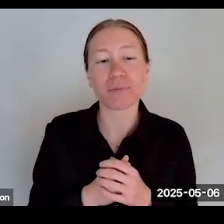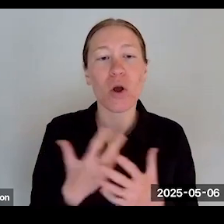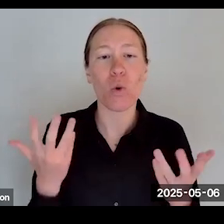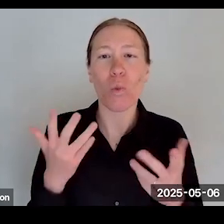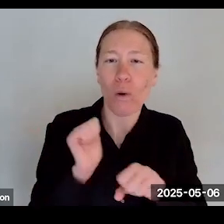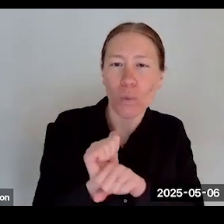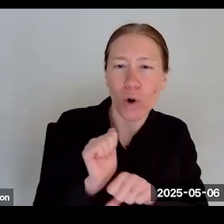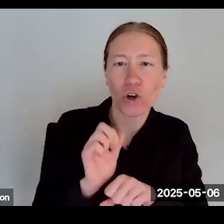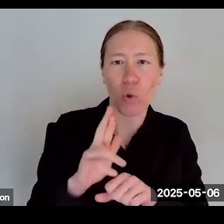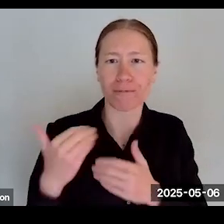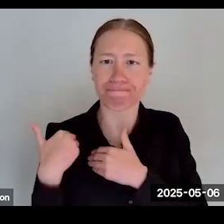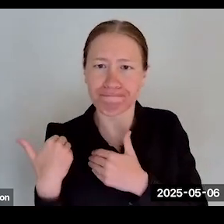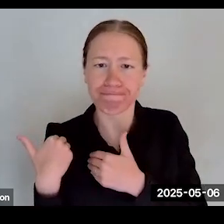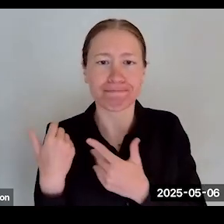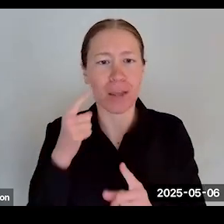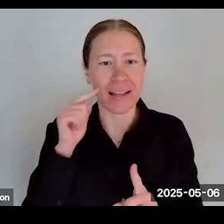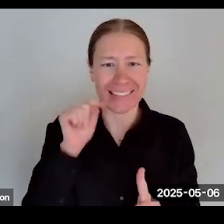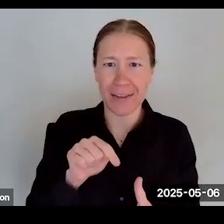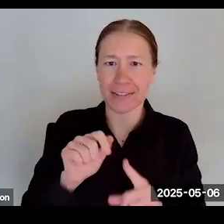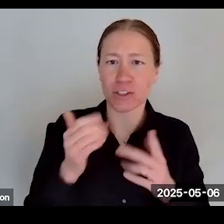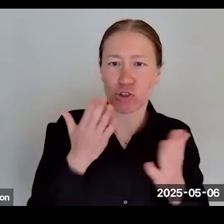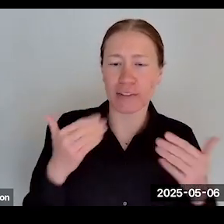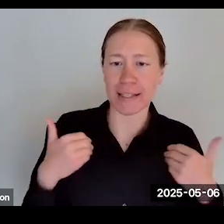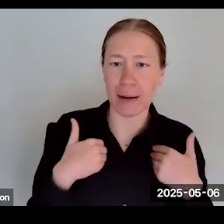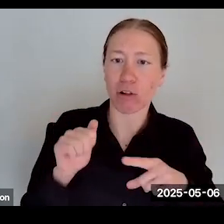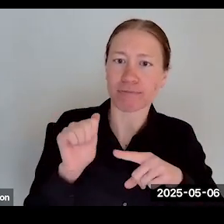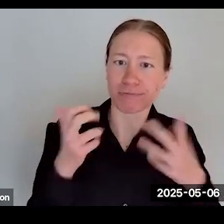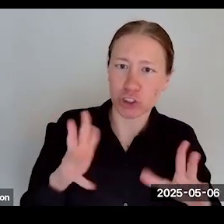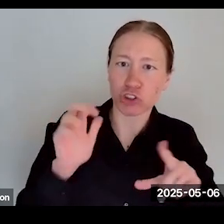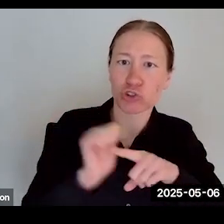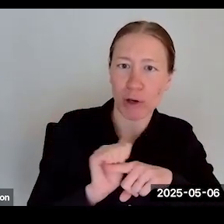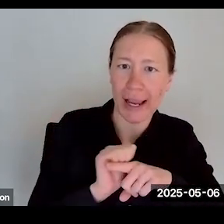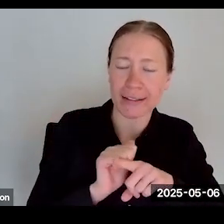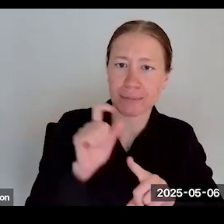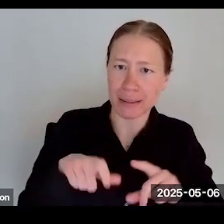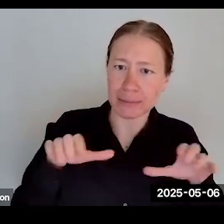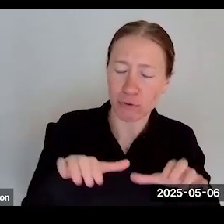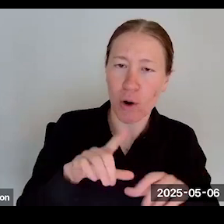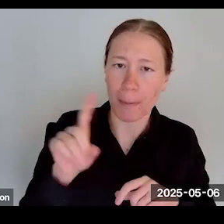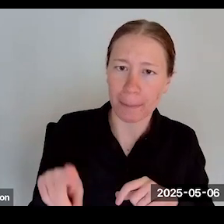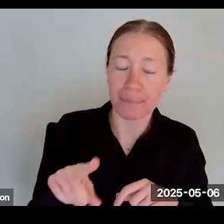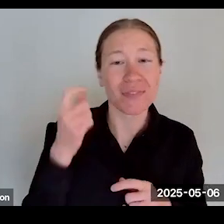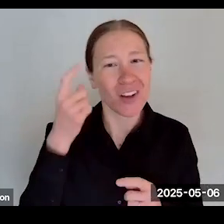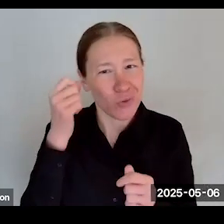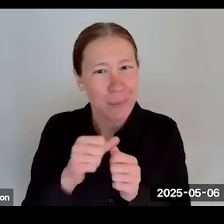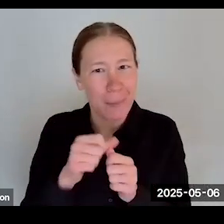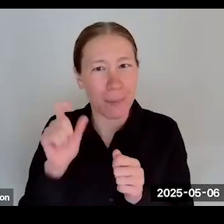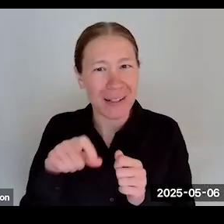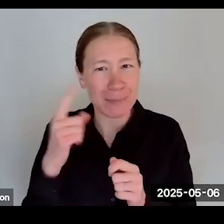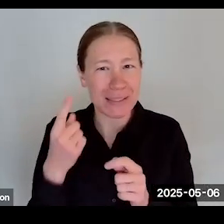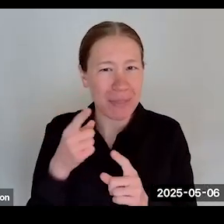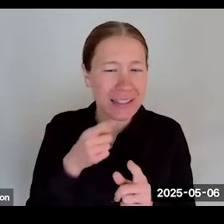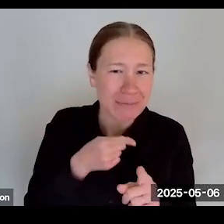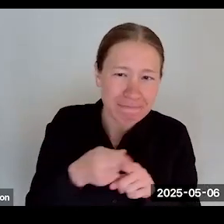animal trained to perform? Remember, the task needs to be something specific related to the individual's disability,